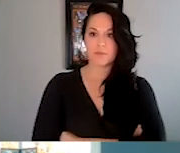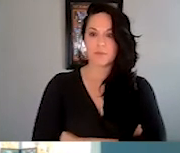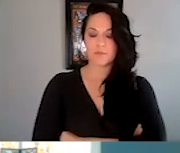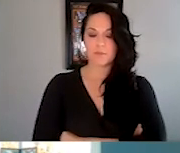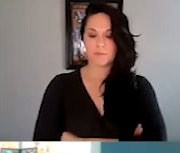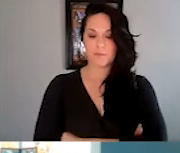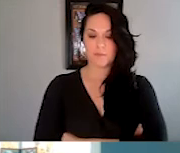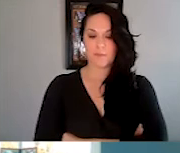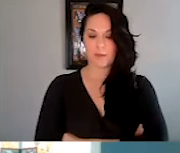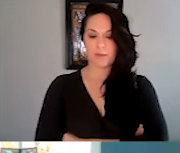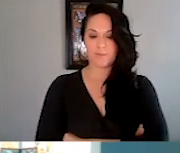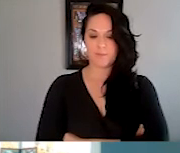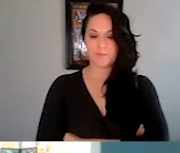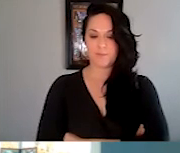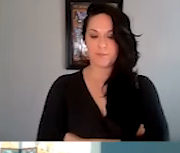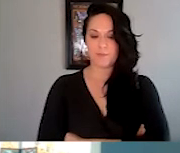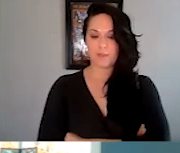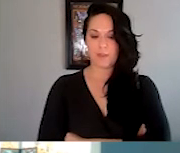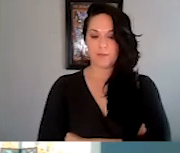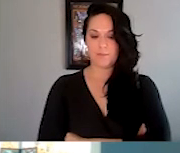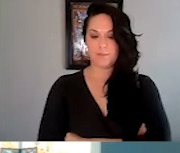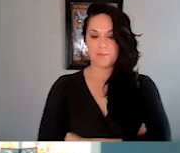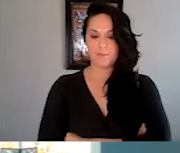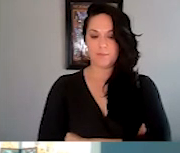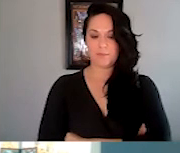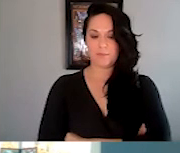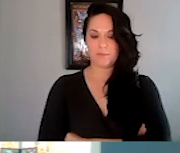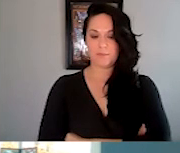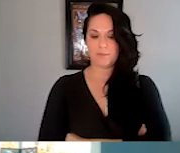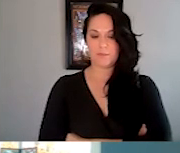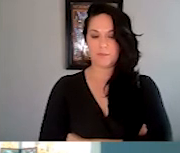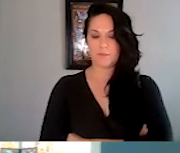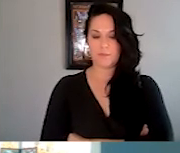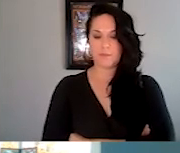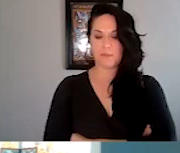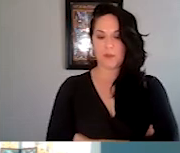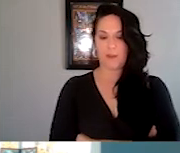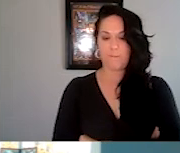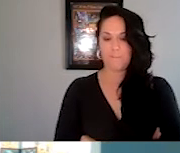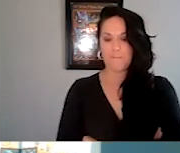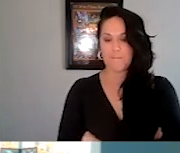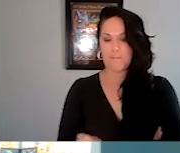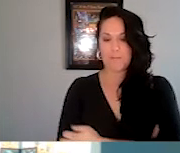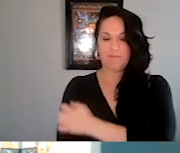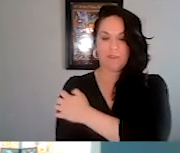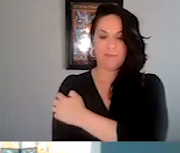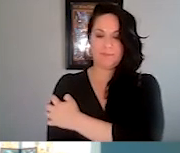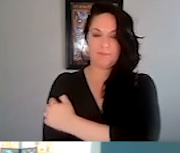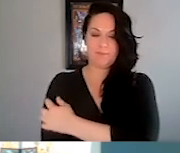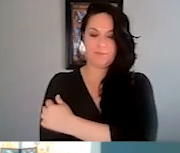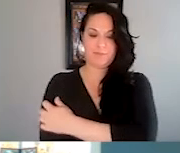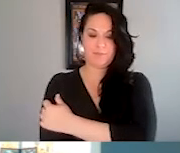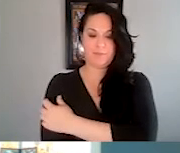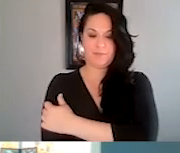the metals, the chromium, the lead, all of that other stuff. So in New York, people got together and really went to the